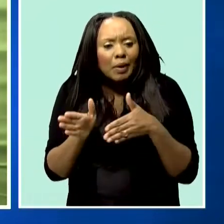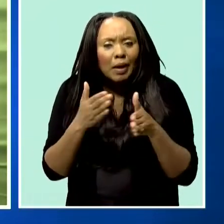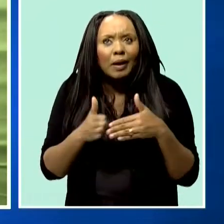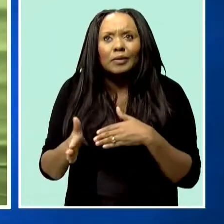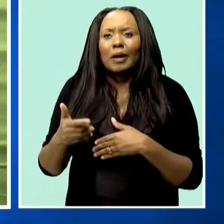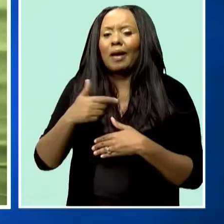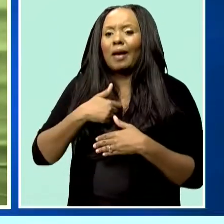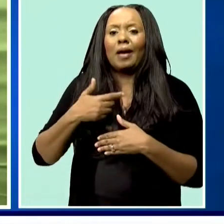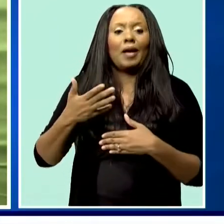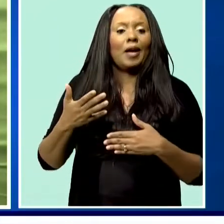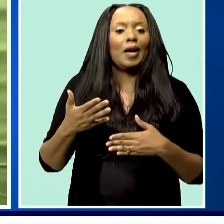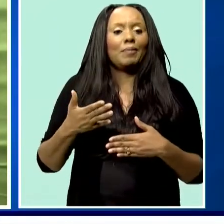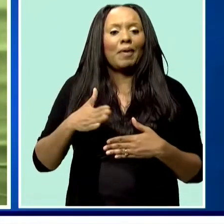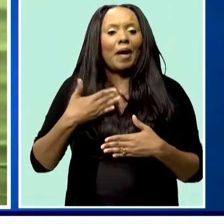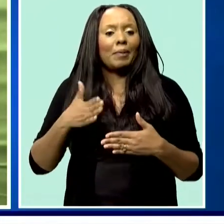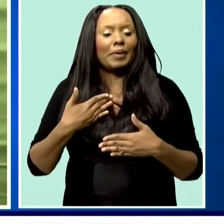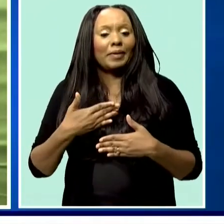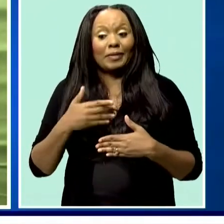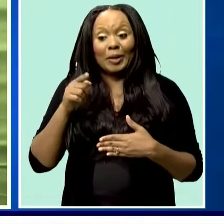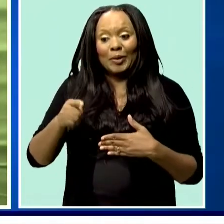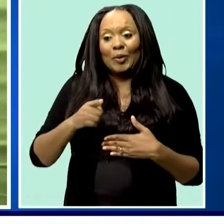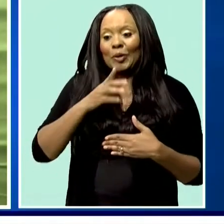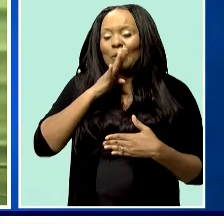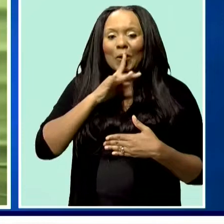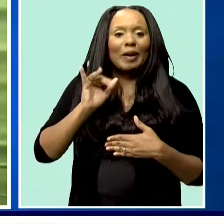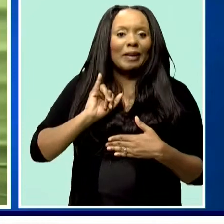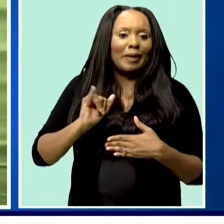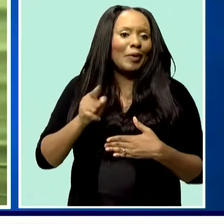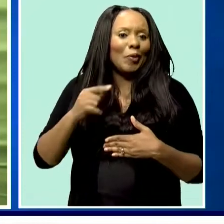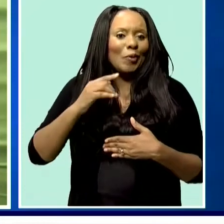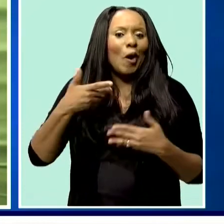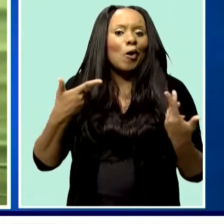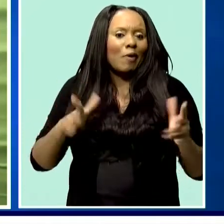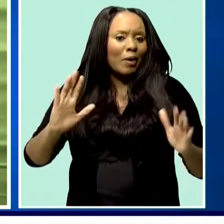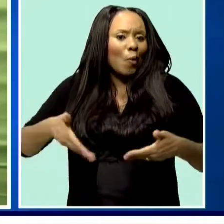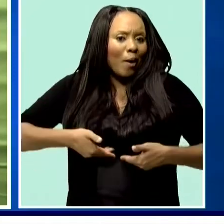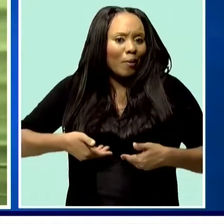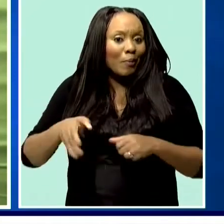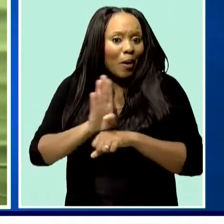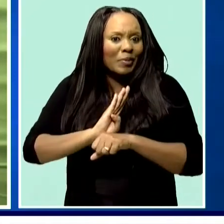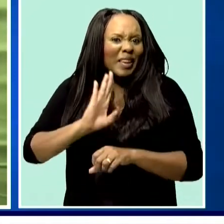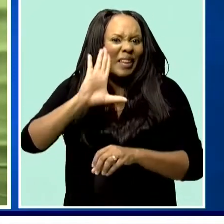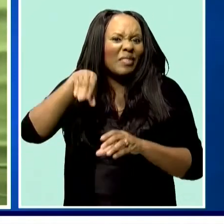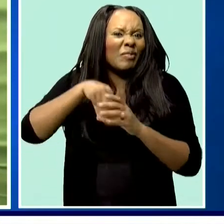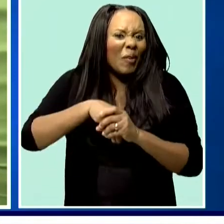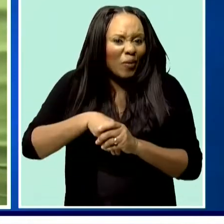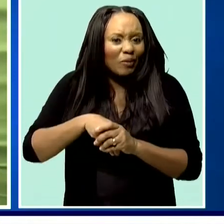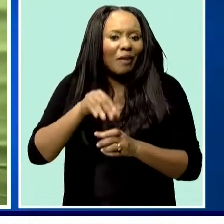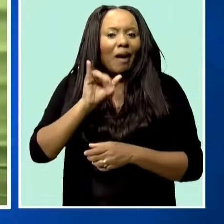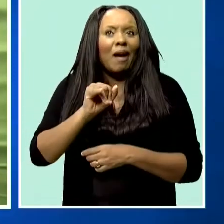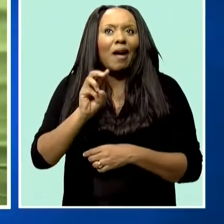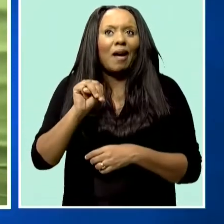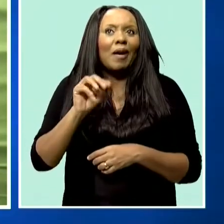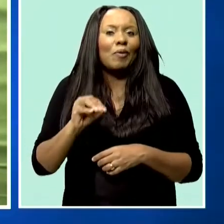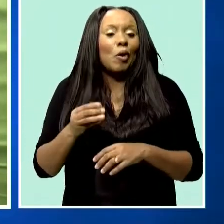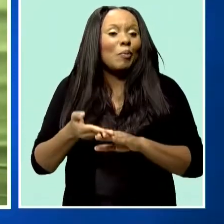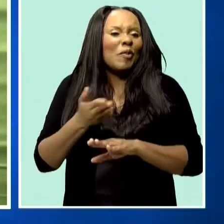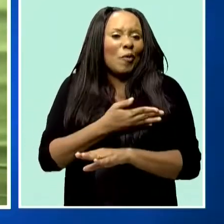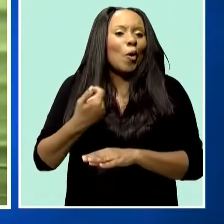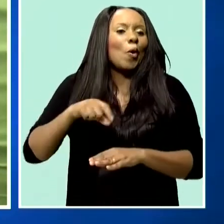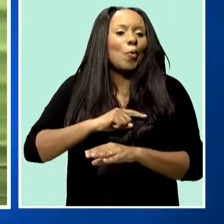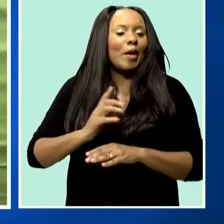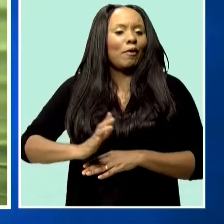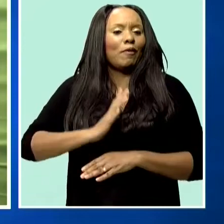that you were speaking as if it's a done deal and already welcoming Barbados, subject to the formal John Hancock